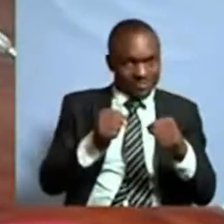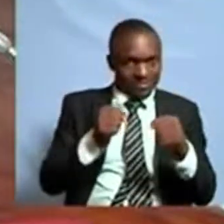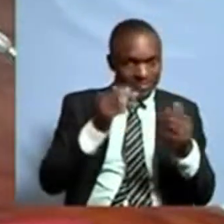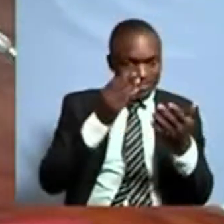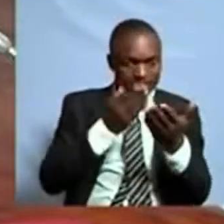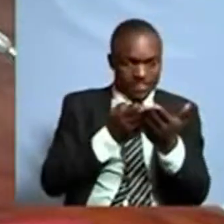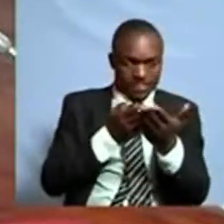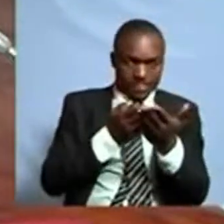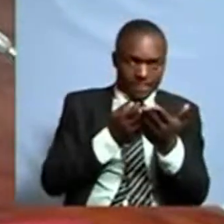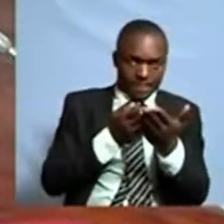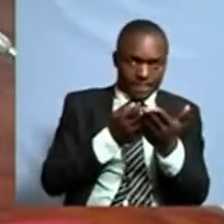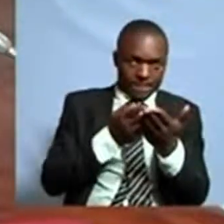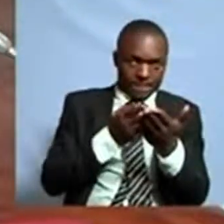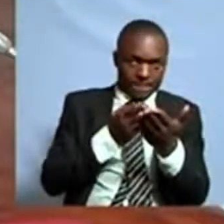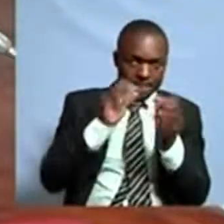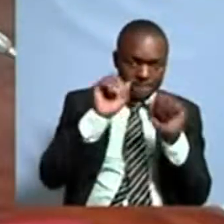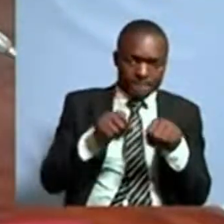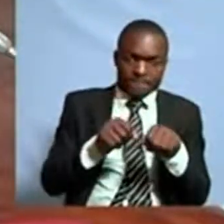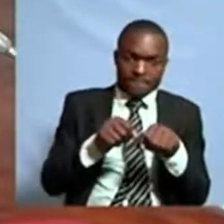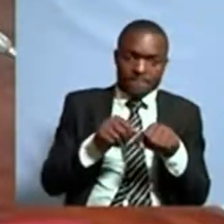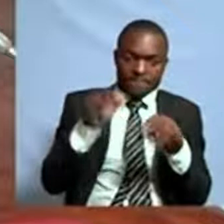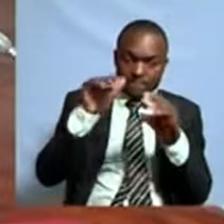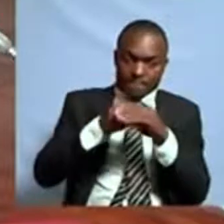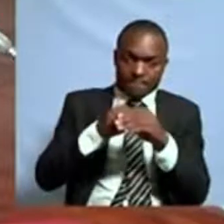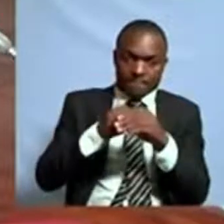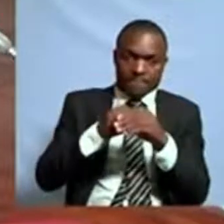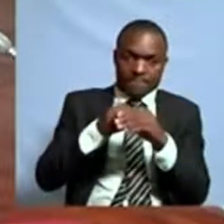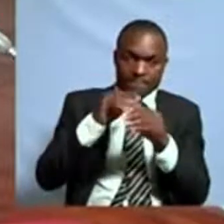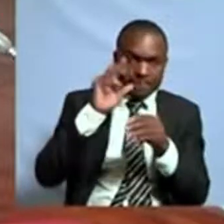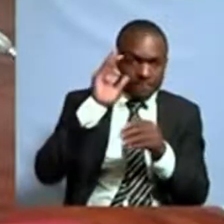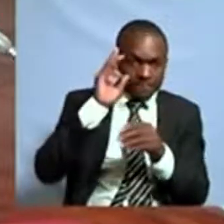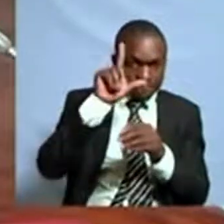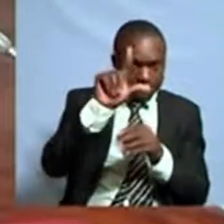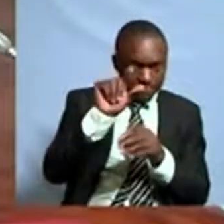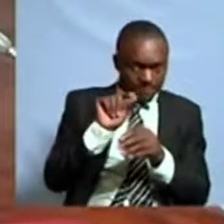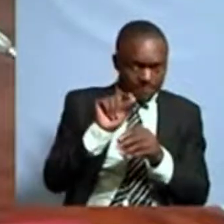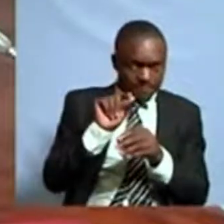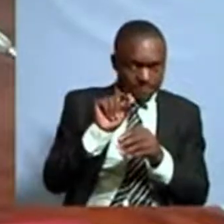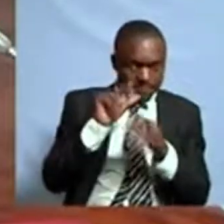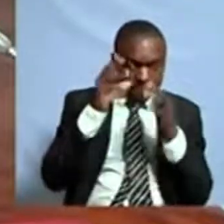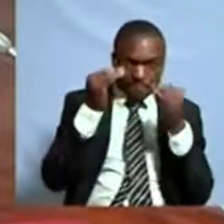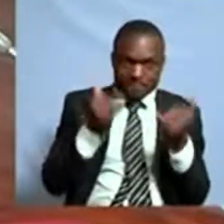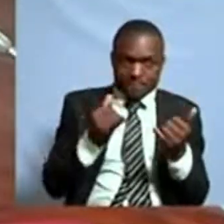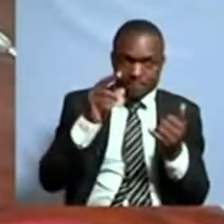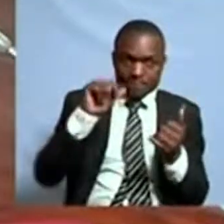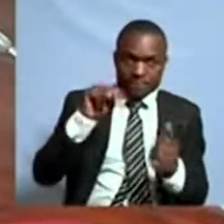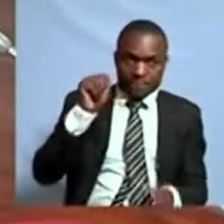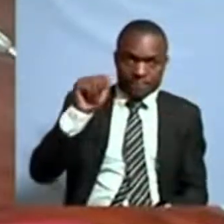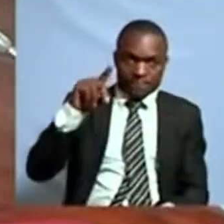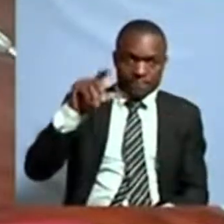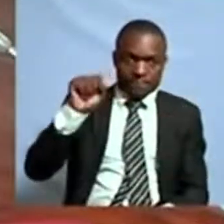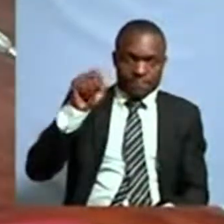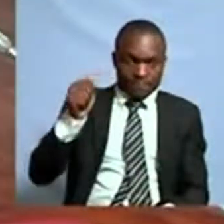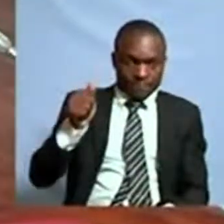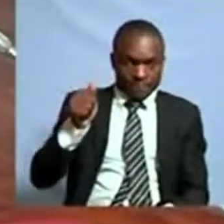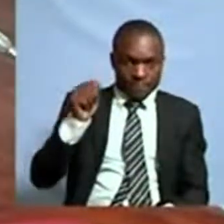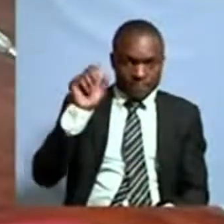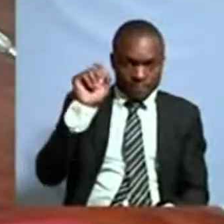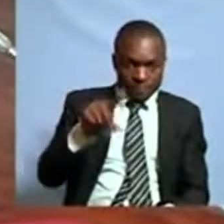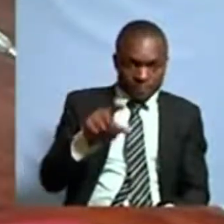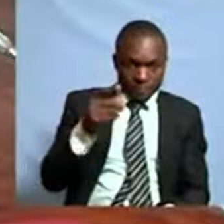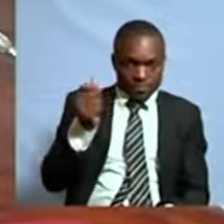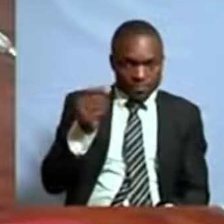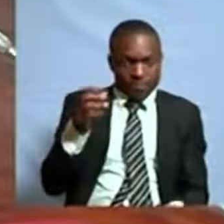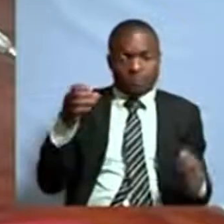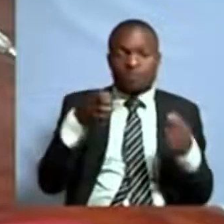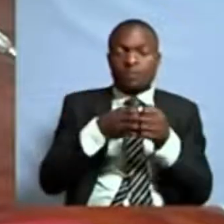be considered as an option, because we know that currently NAPSA puts money in commercial banks, and